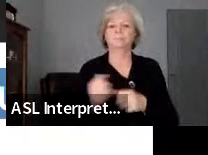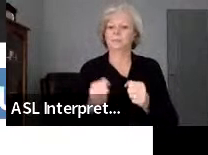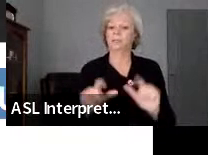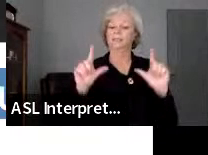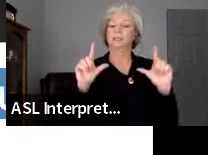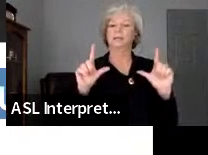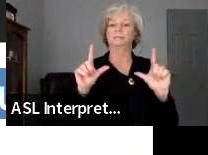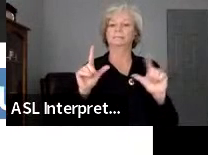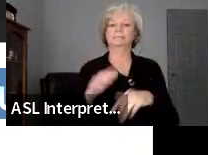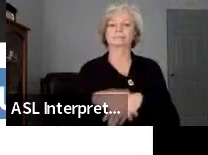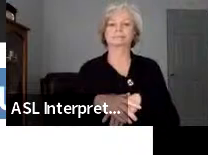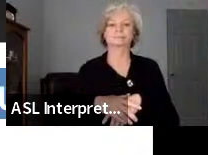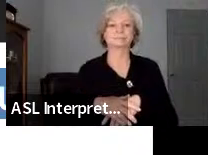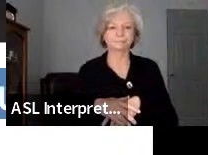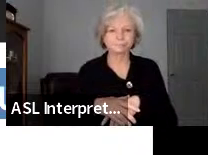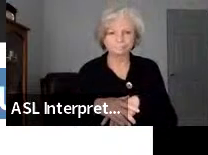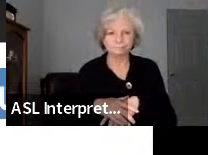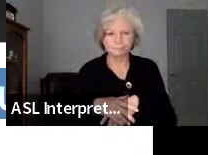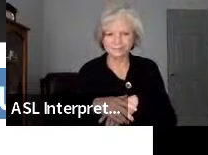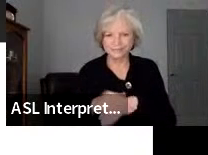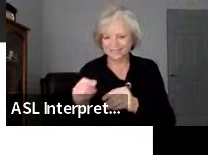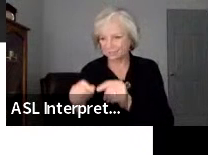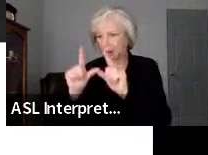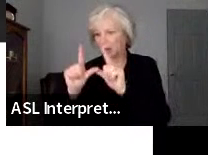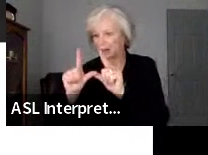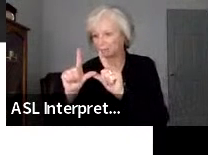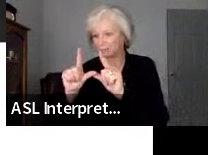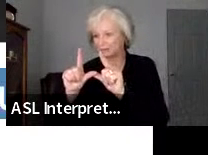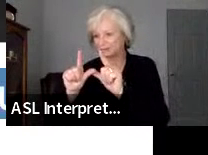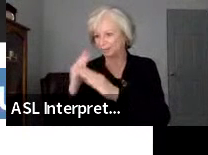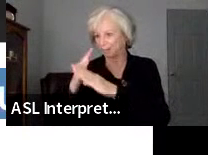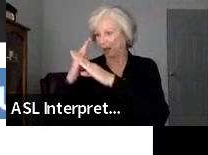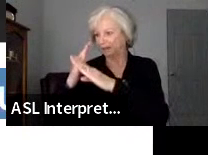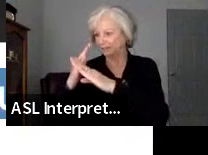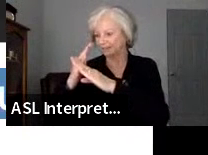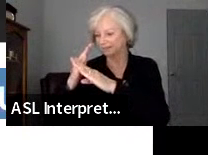sorry, I just got a pop-up since blocking my slide. Next